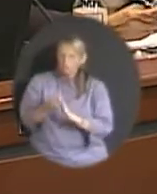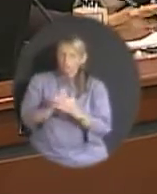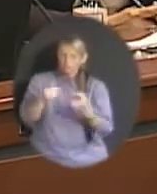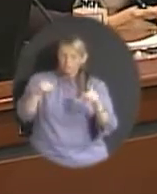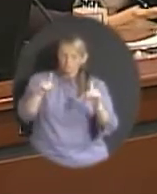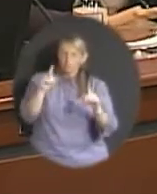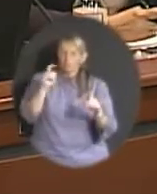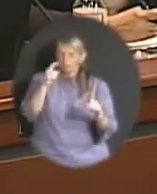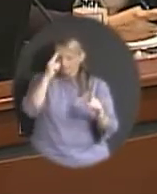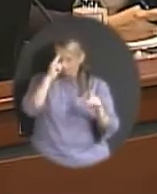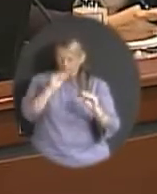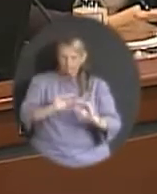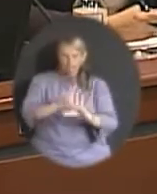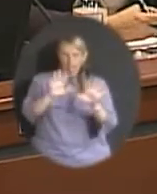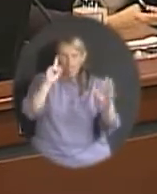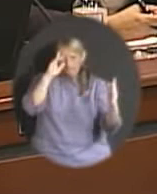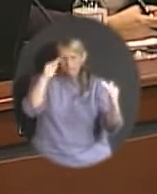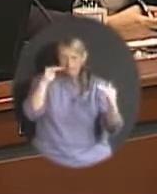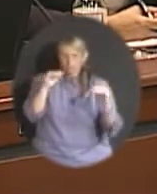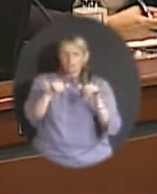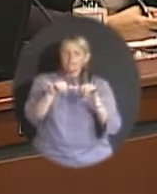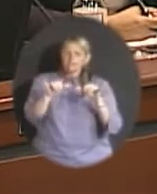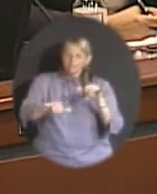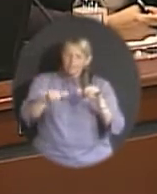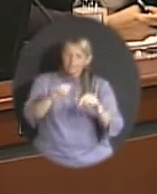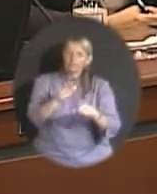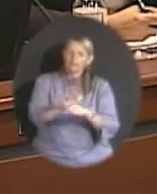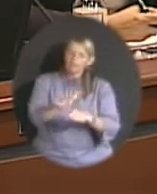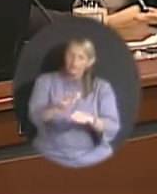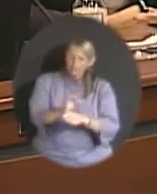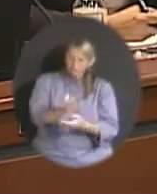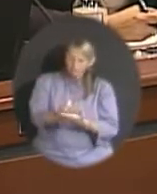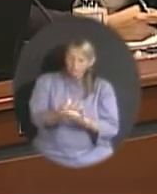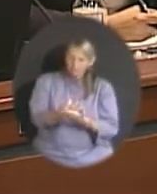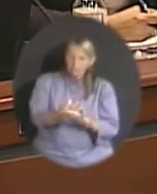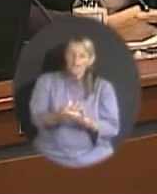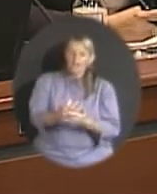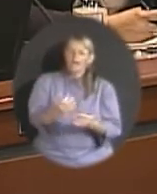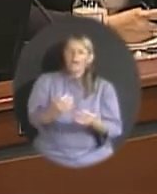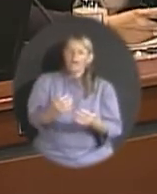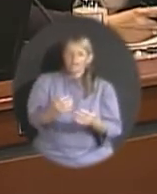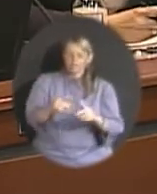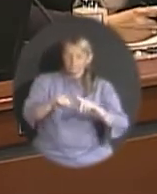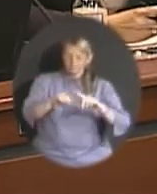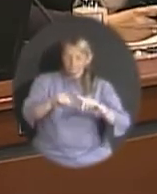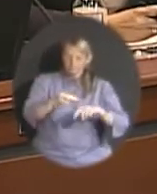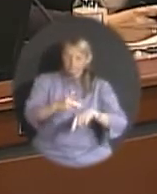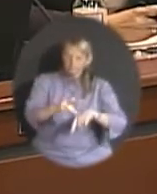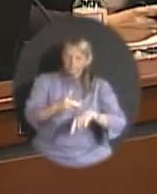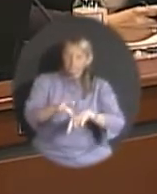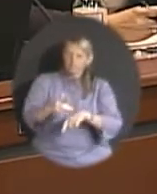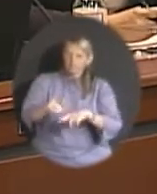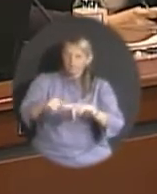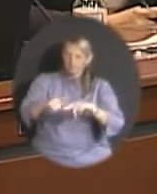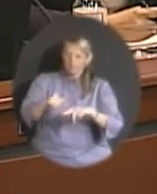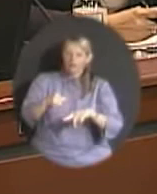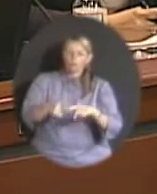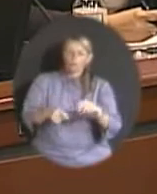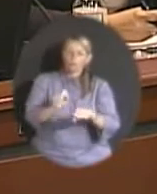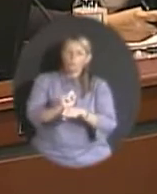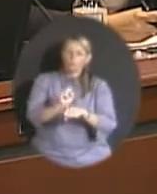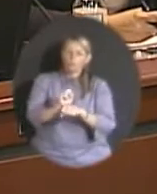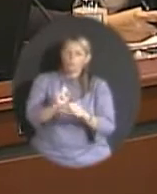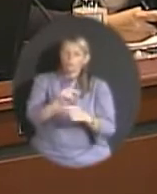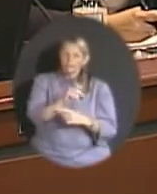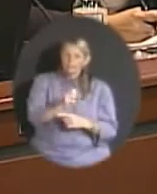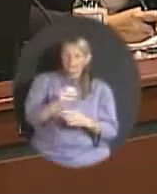expectations, stable and adequate funding, and to build on what works for Kansas and in each community. And the three goals that we chose to